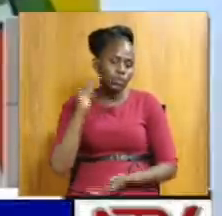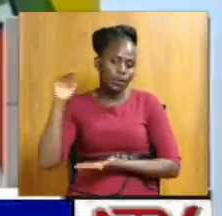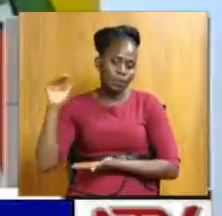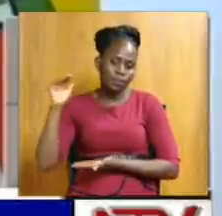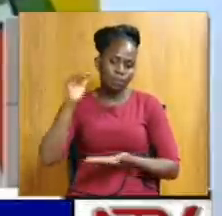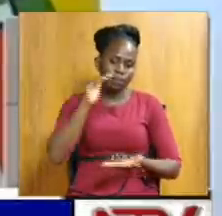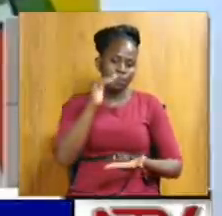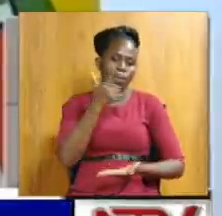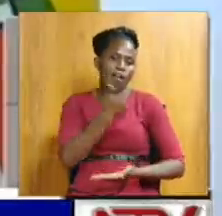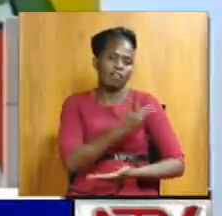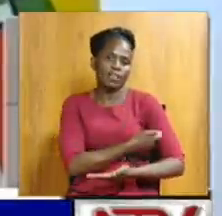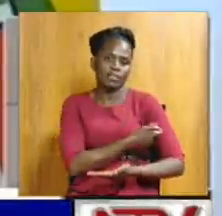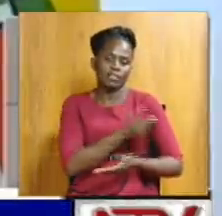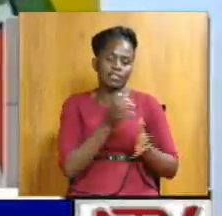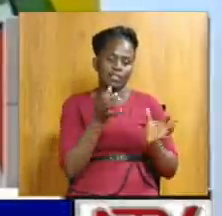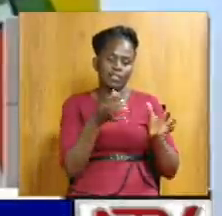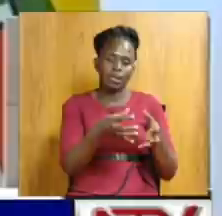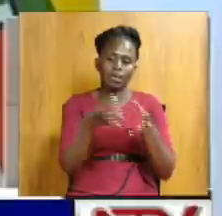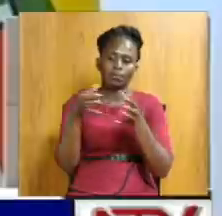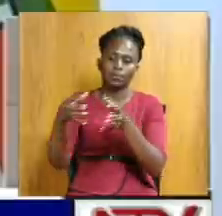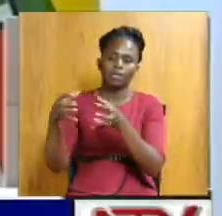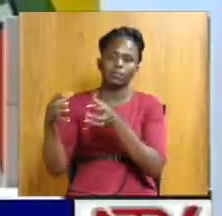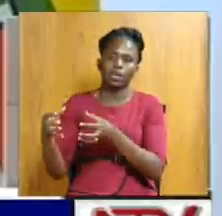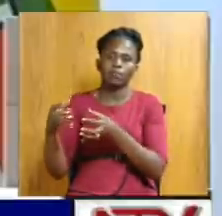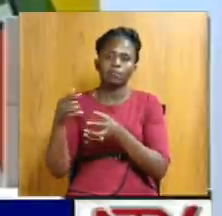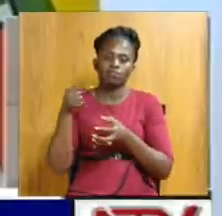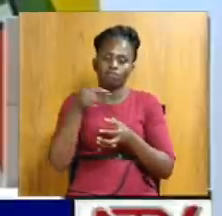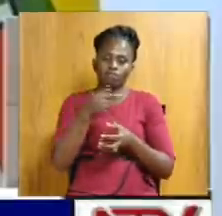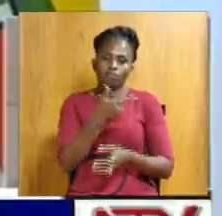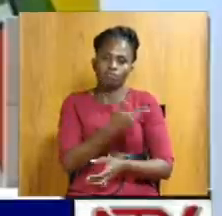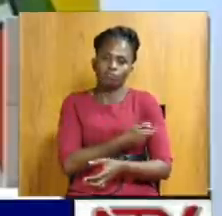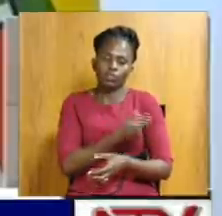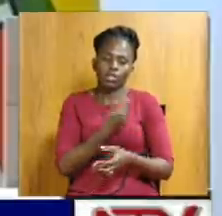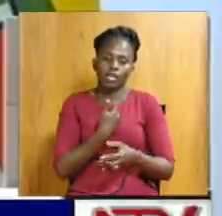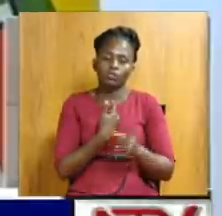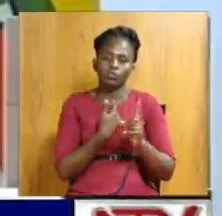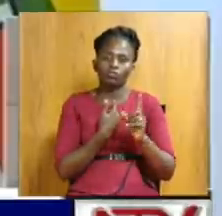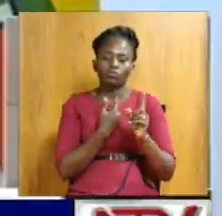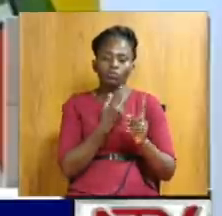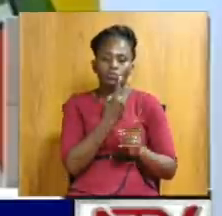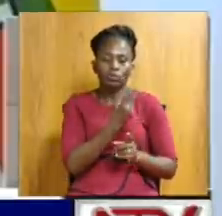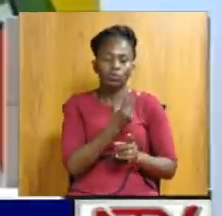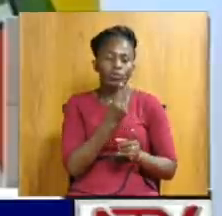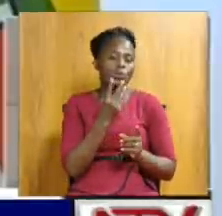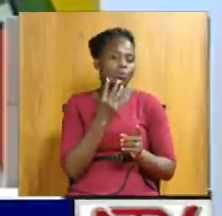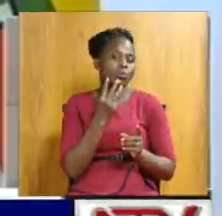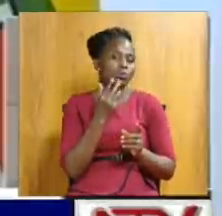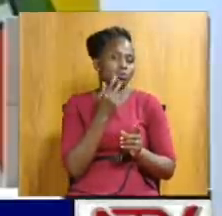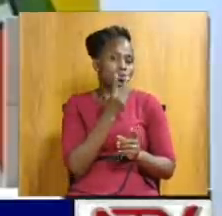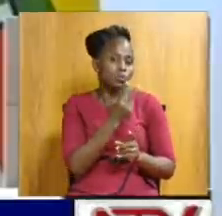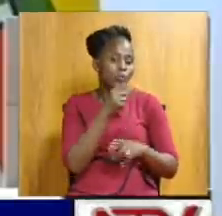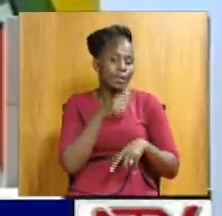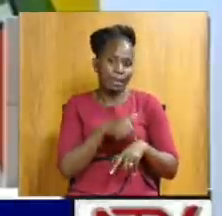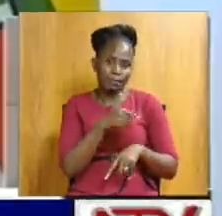vaccine types that need two doses to cover one person, and